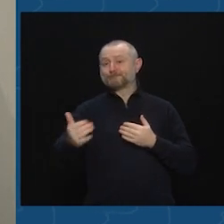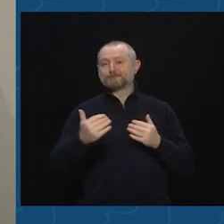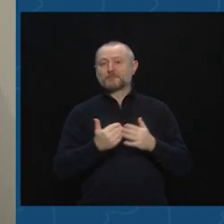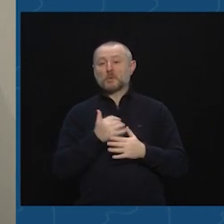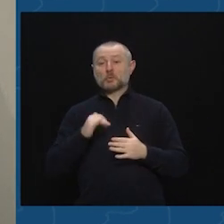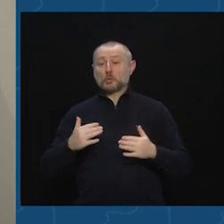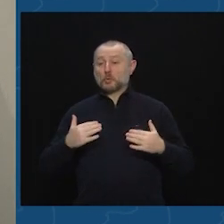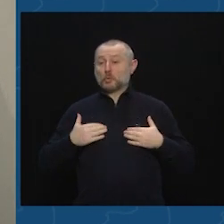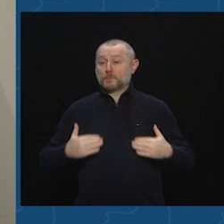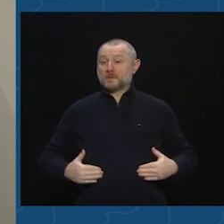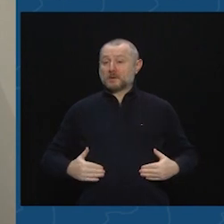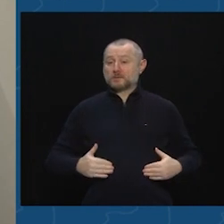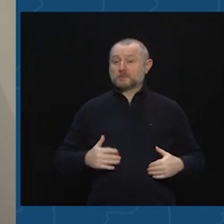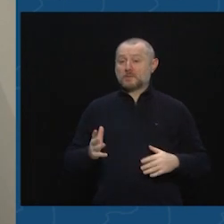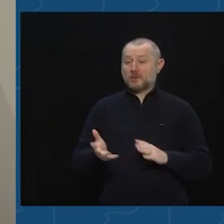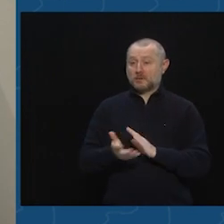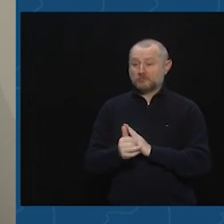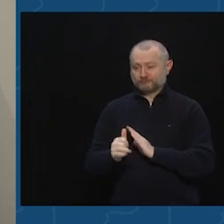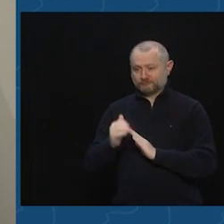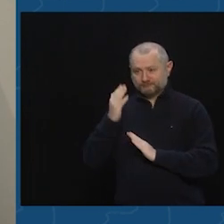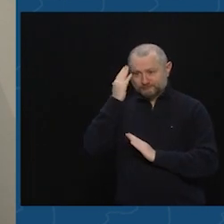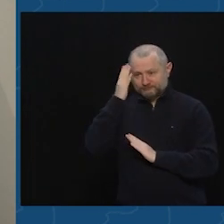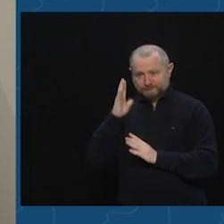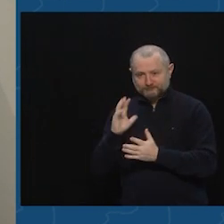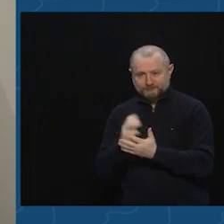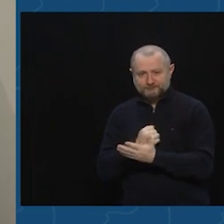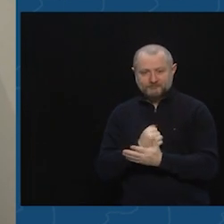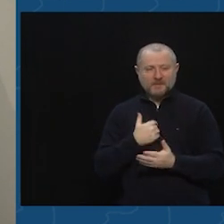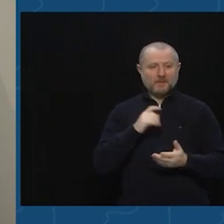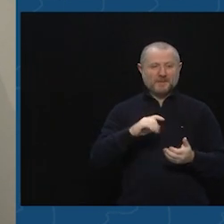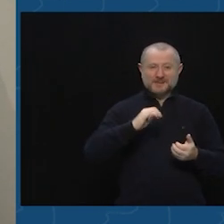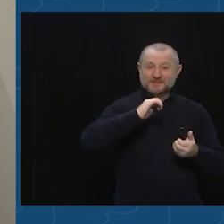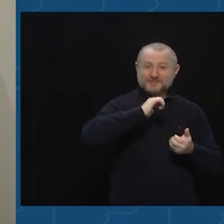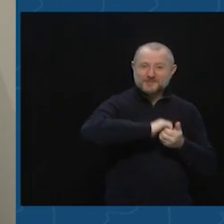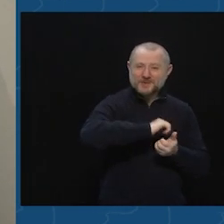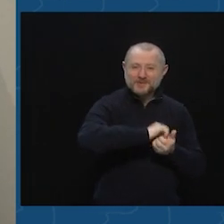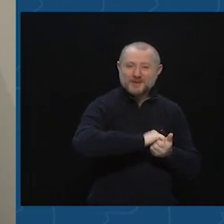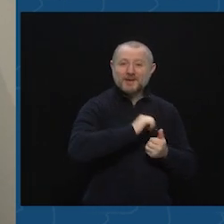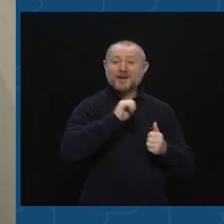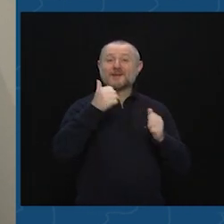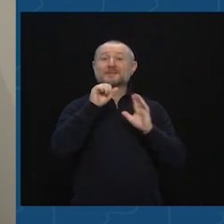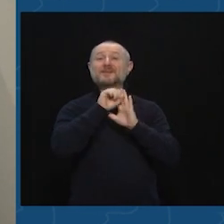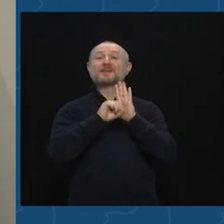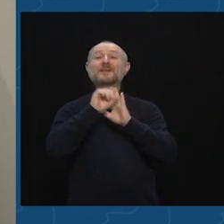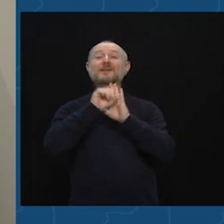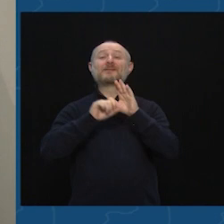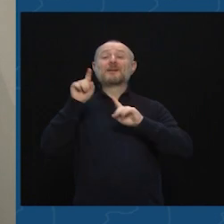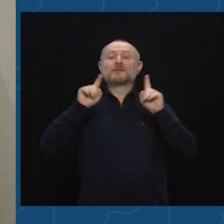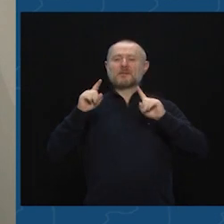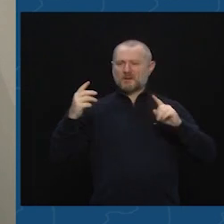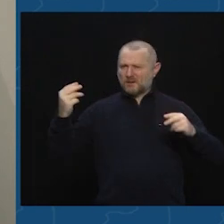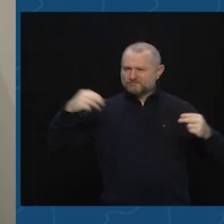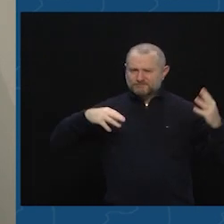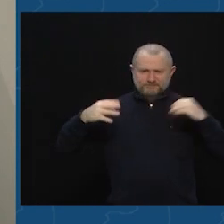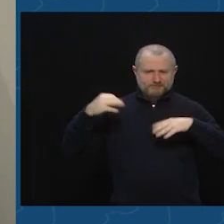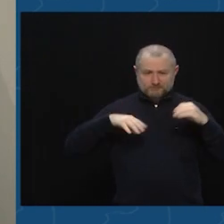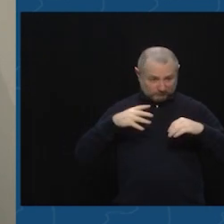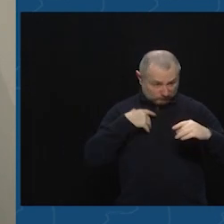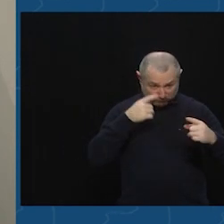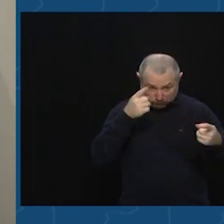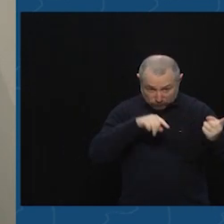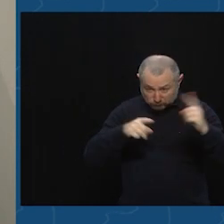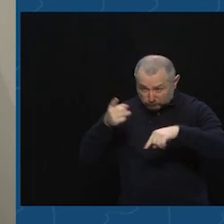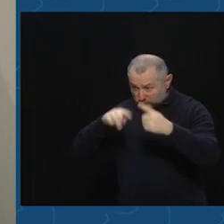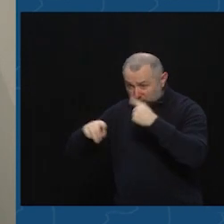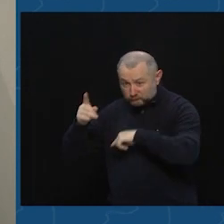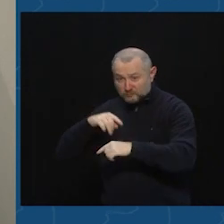relationships, the partnerships, other states engaged to stop the scourge of illegal guns coming into our state and being in the hands of